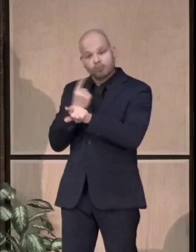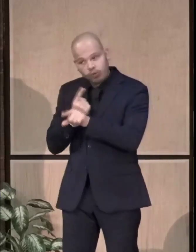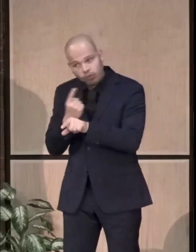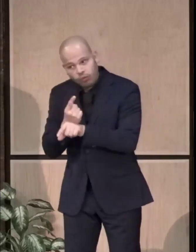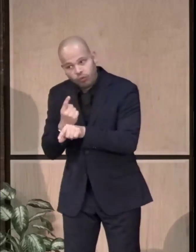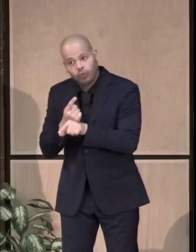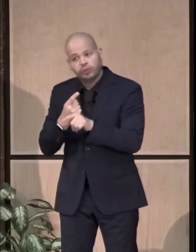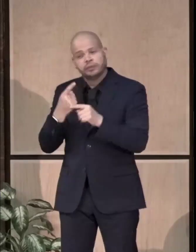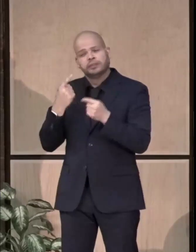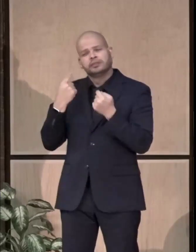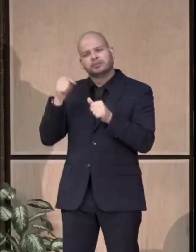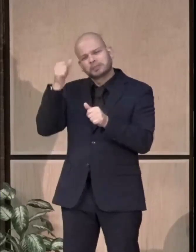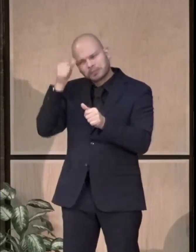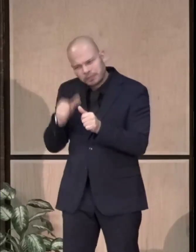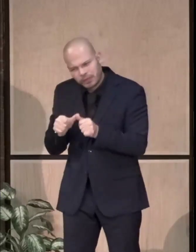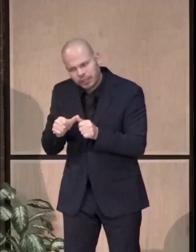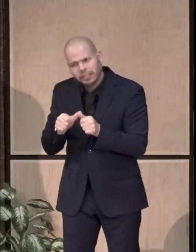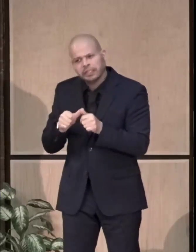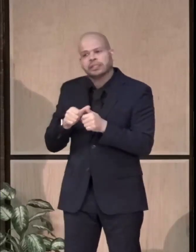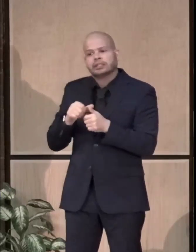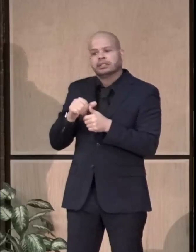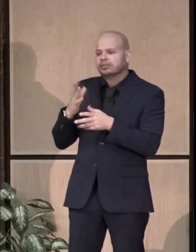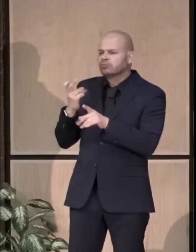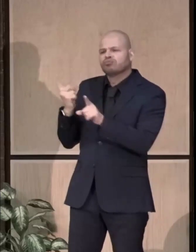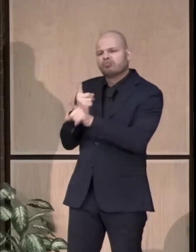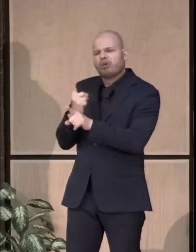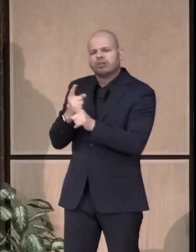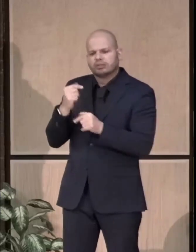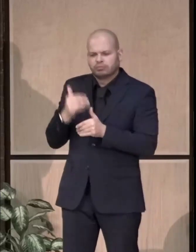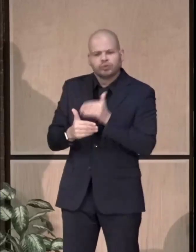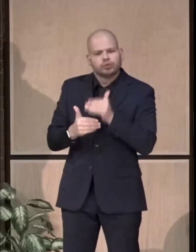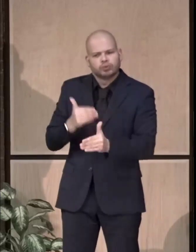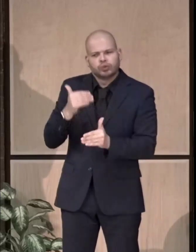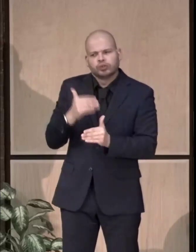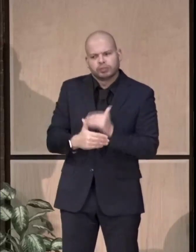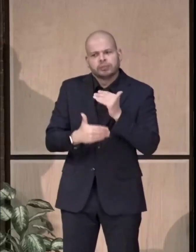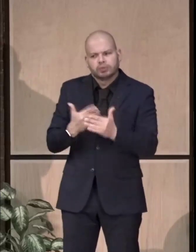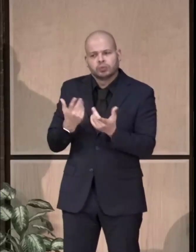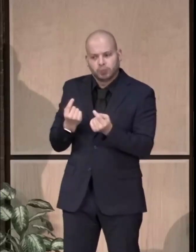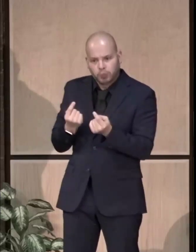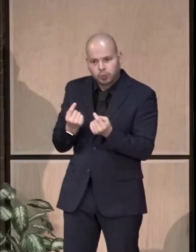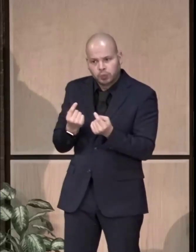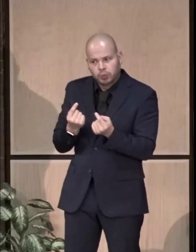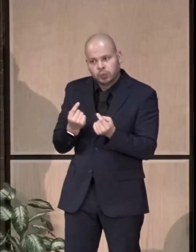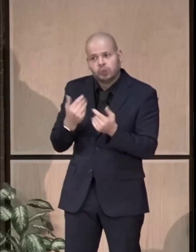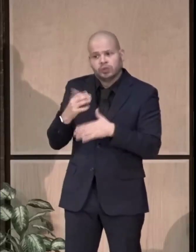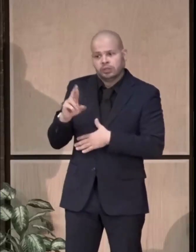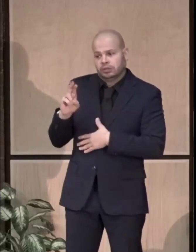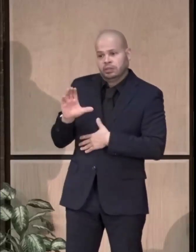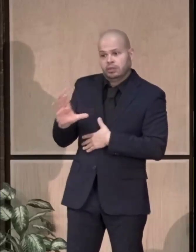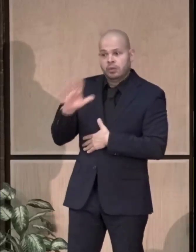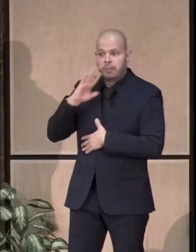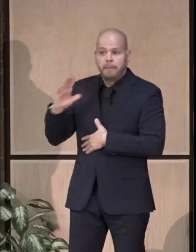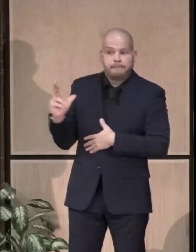that they would, the standard process would have been that he would come back to Keller or within 24 hours. That was my understanding, that it would be